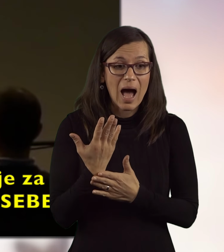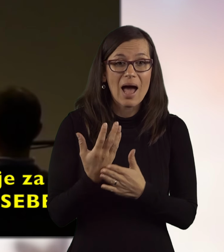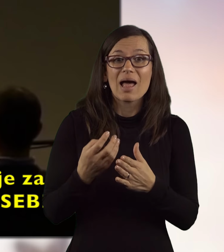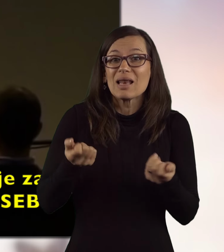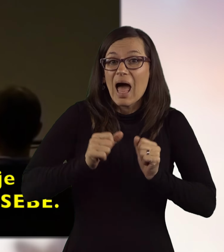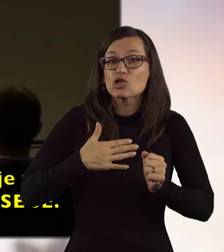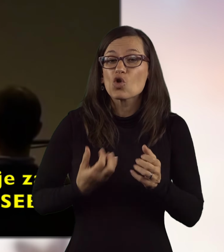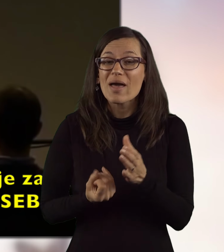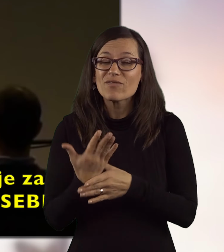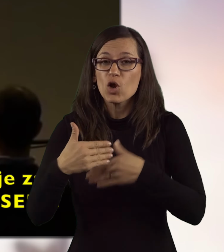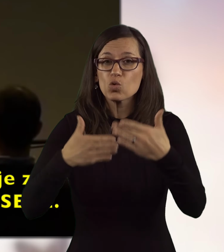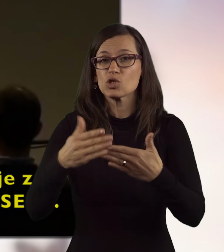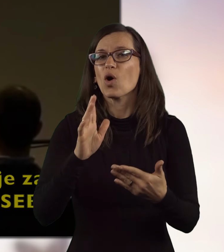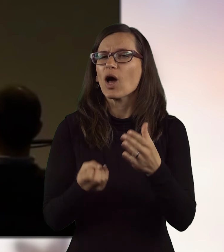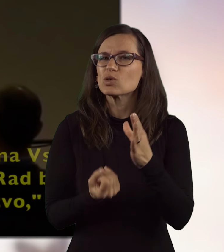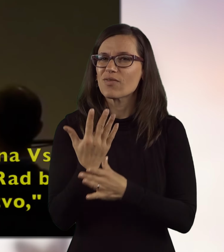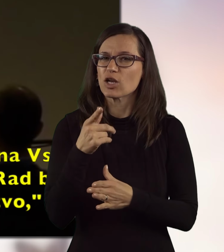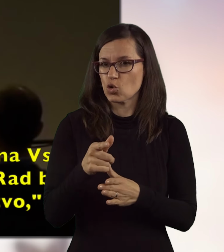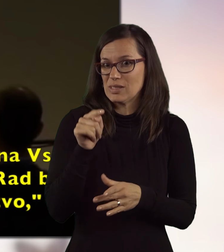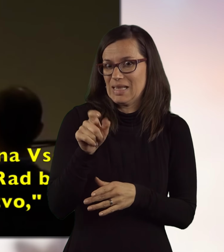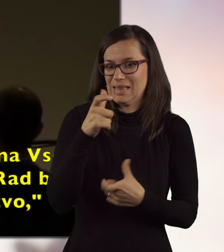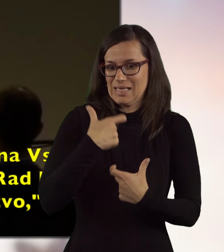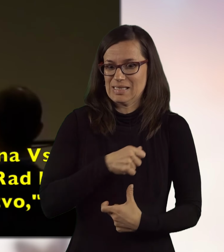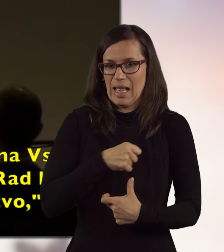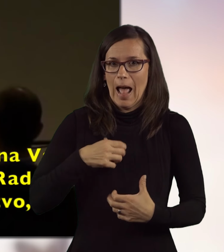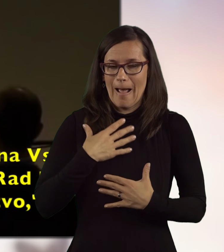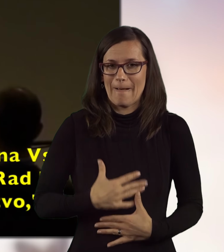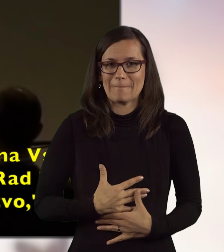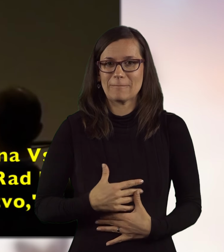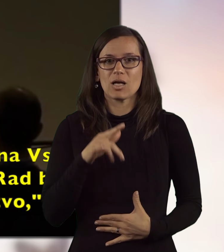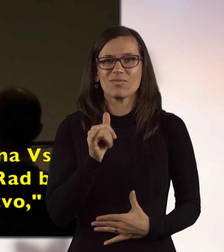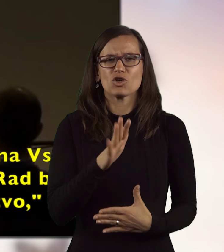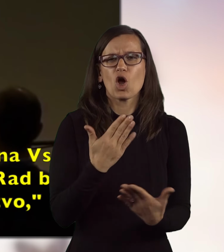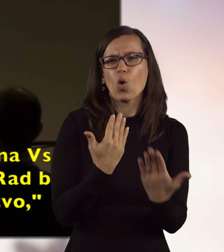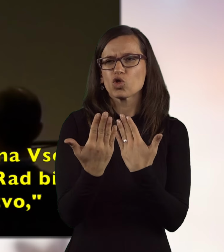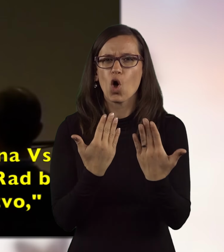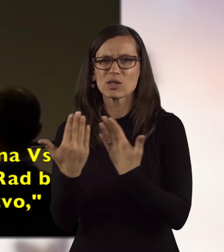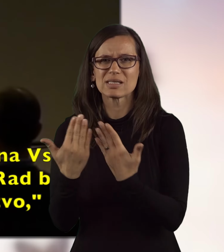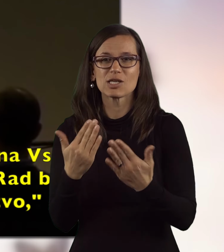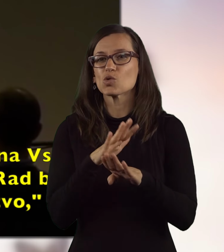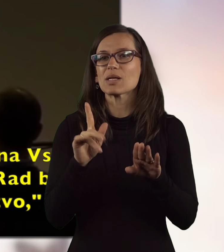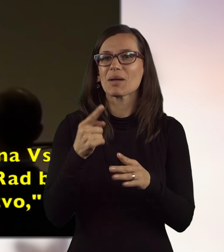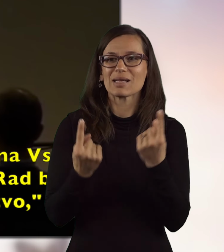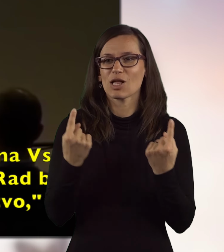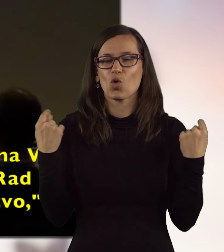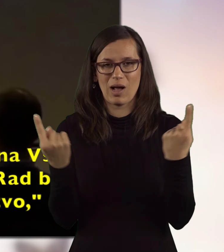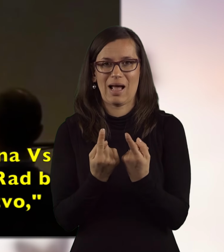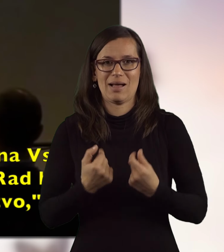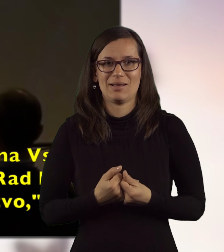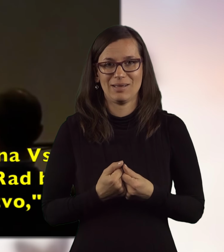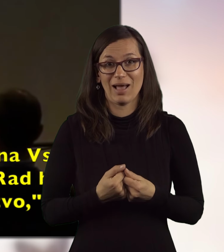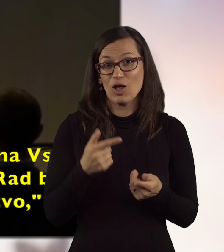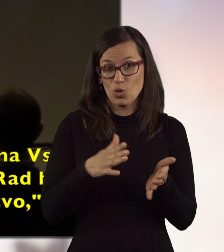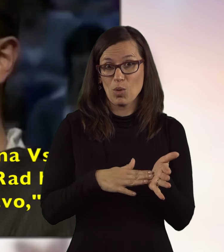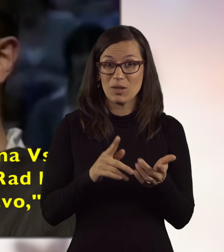What you are creating is you, you see. You're creating you and your interaction with all that is. And so